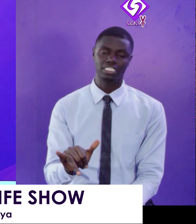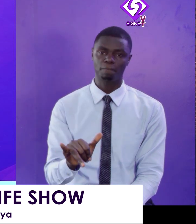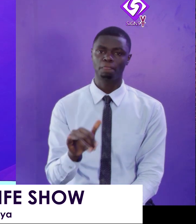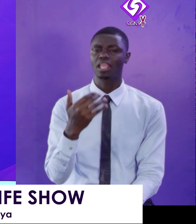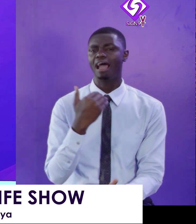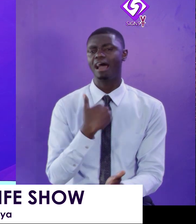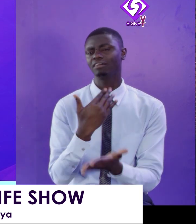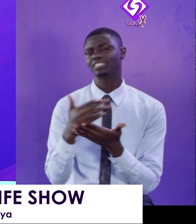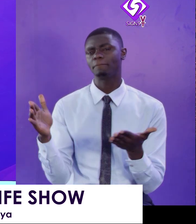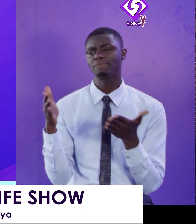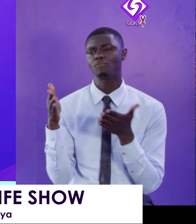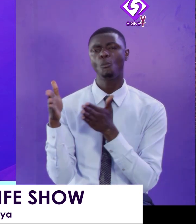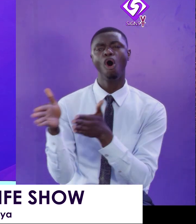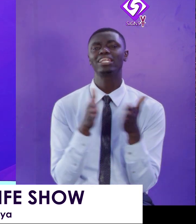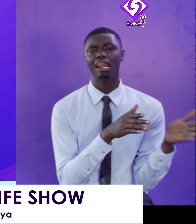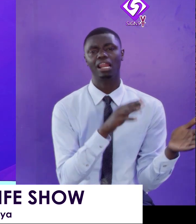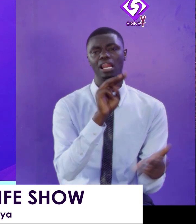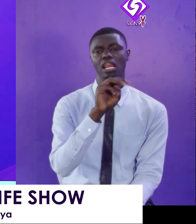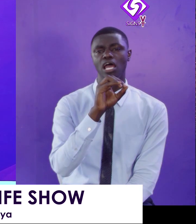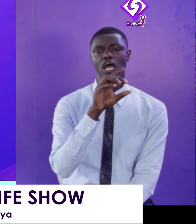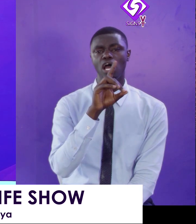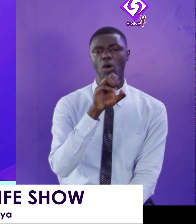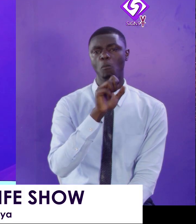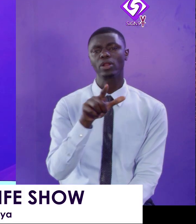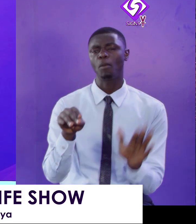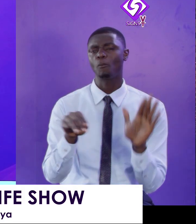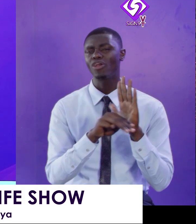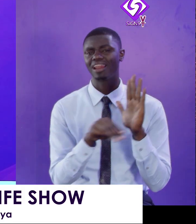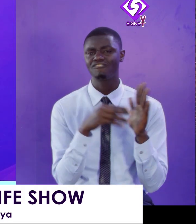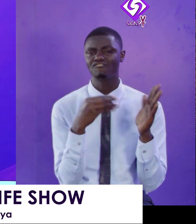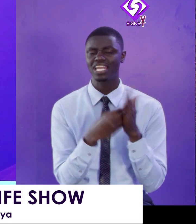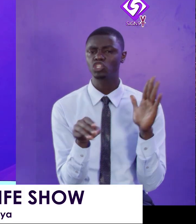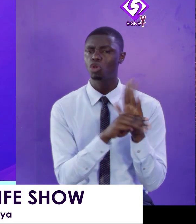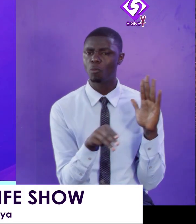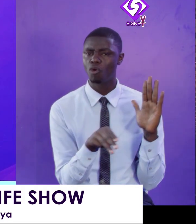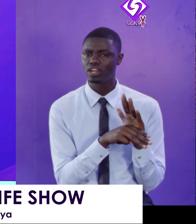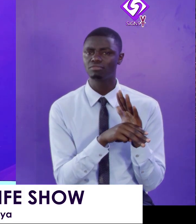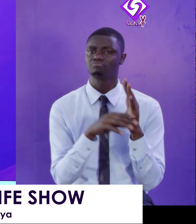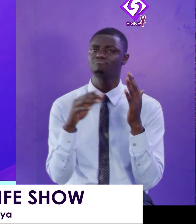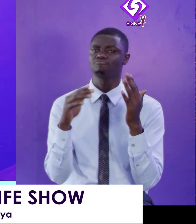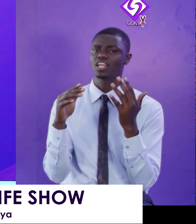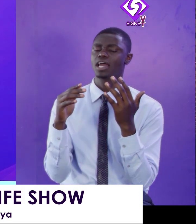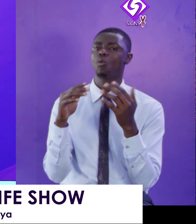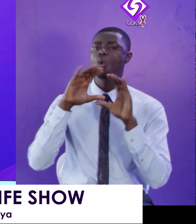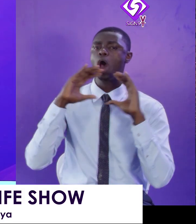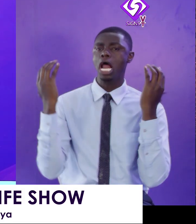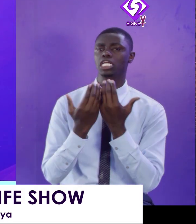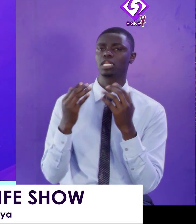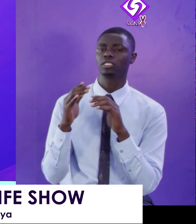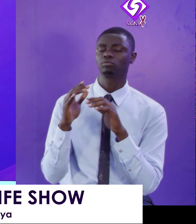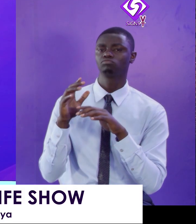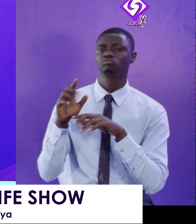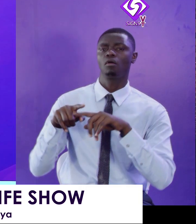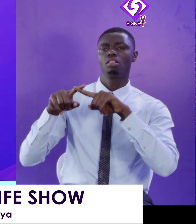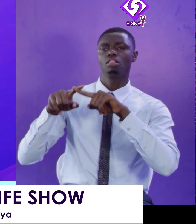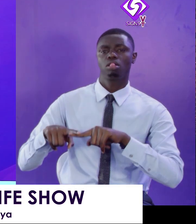certain model, there is a certain financial model that the world has been on for quite some time, where we operate at